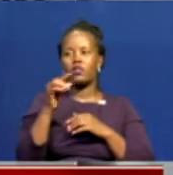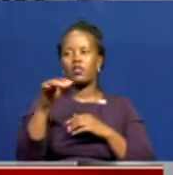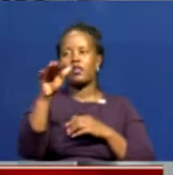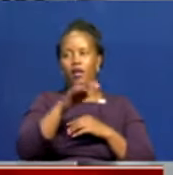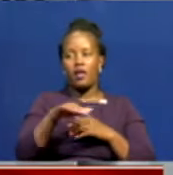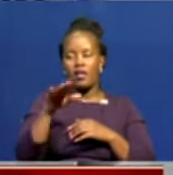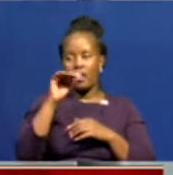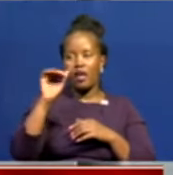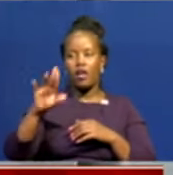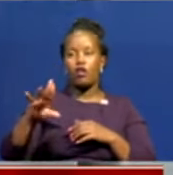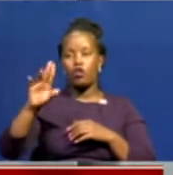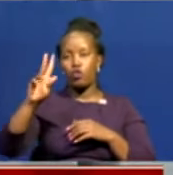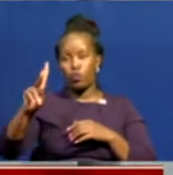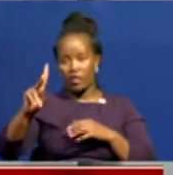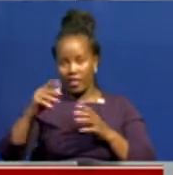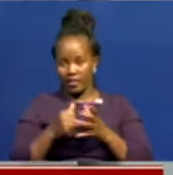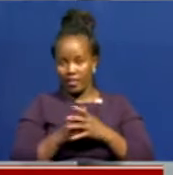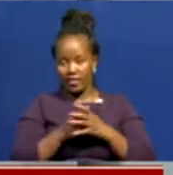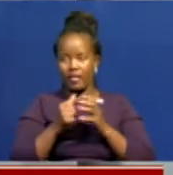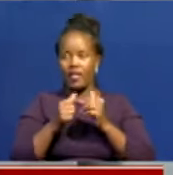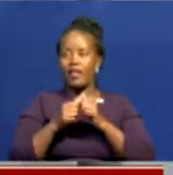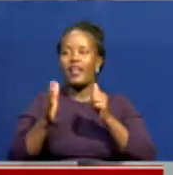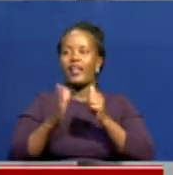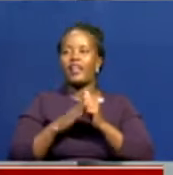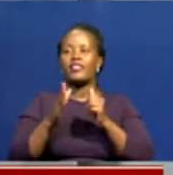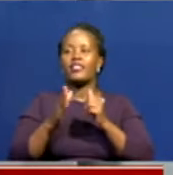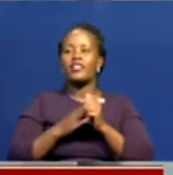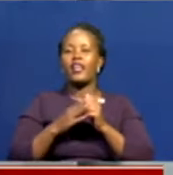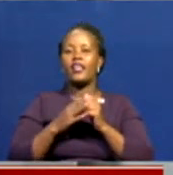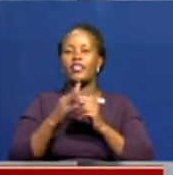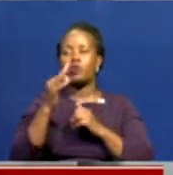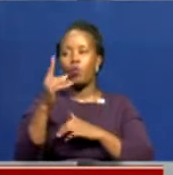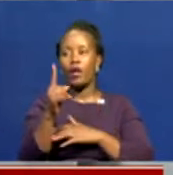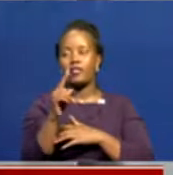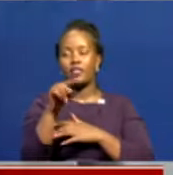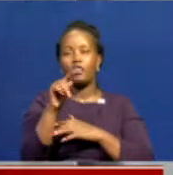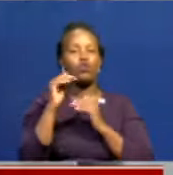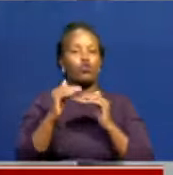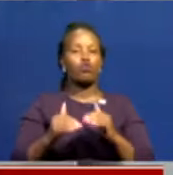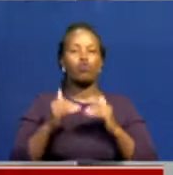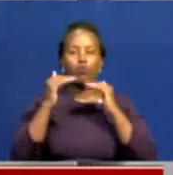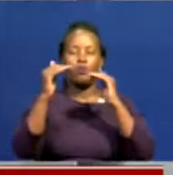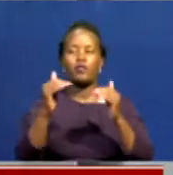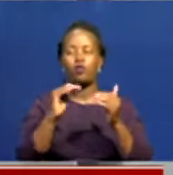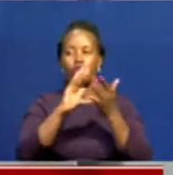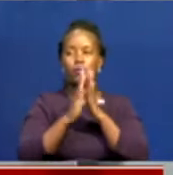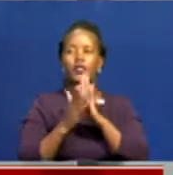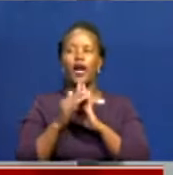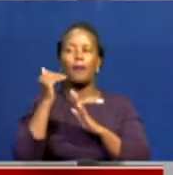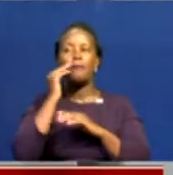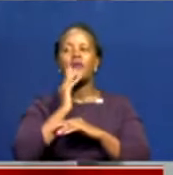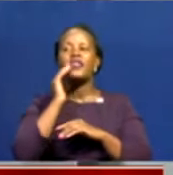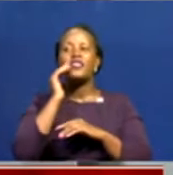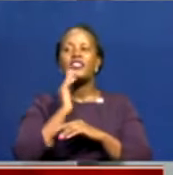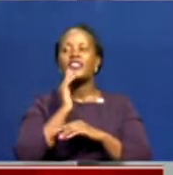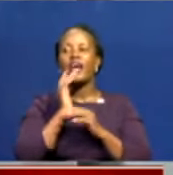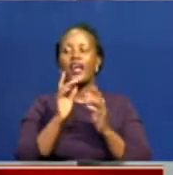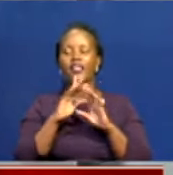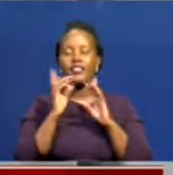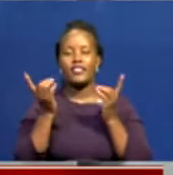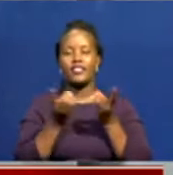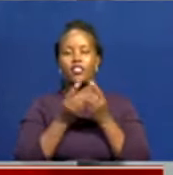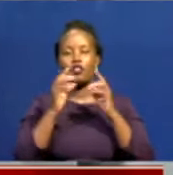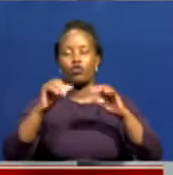United Kingdom. In 1981, he was promoted to become the CIA District Commissioner. In 1982, he